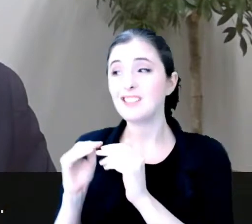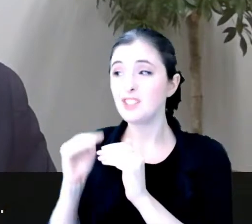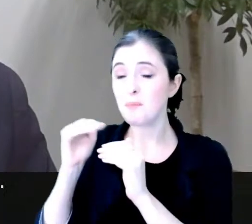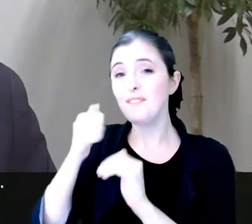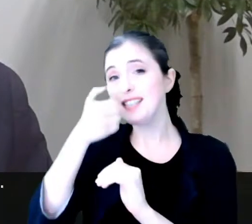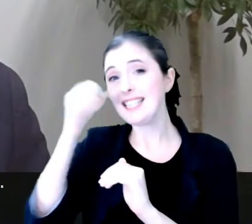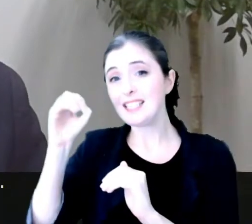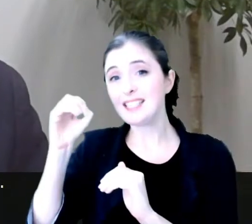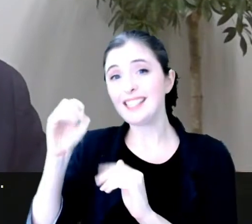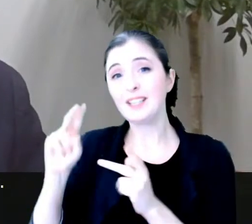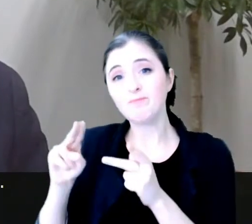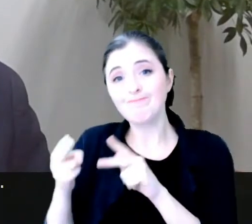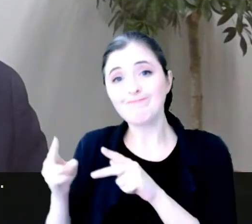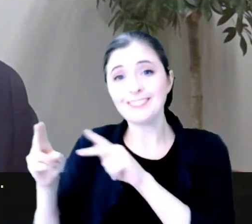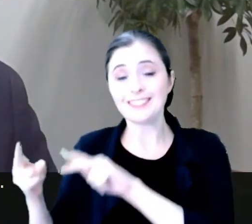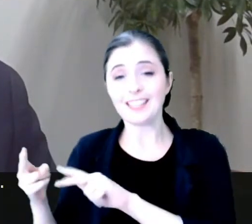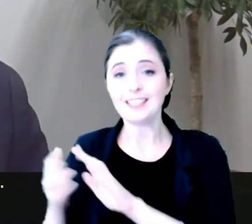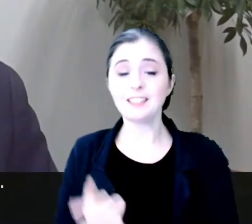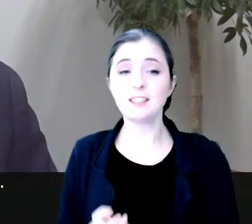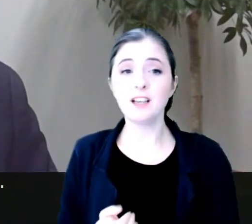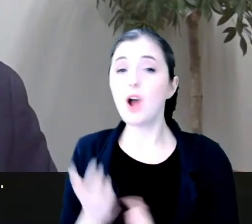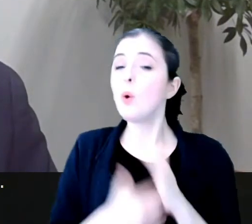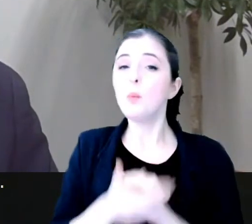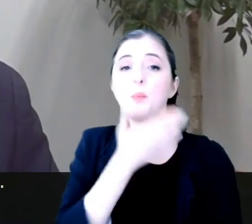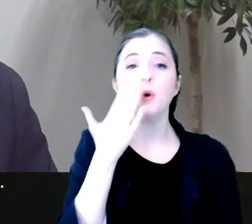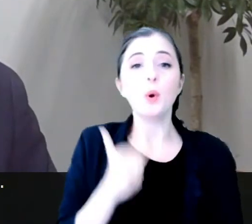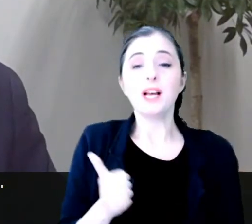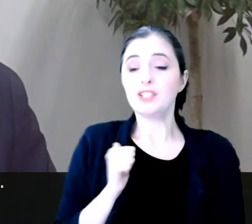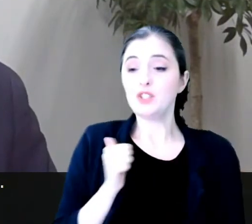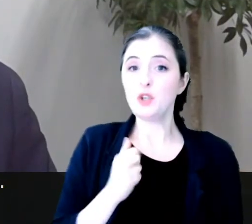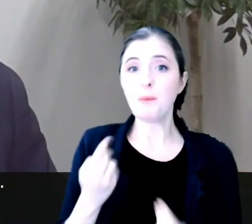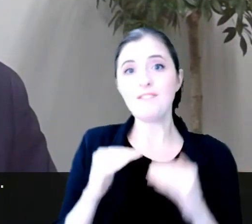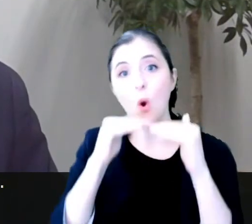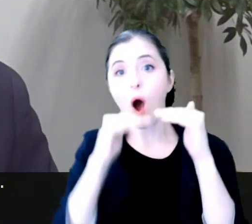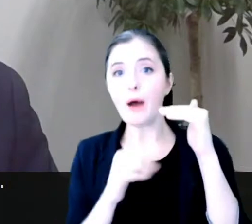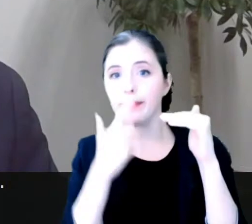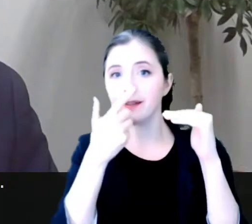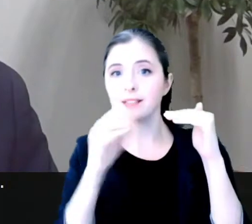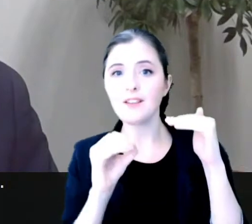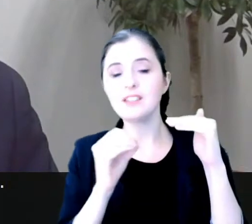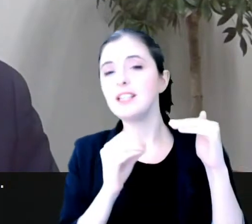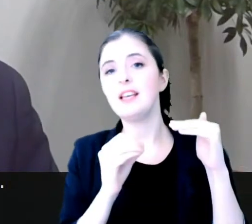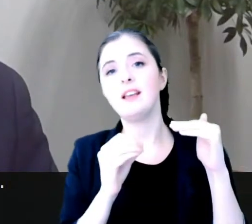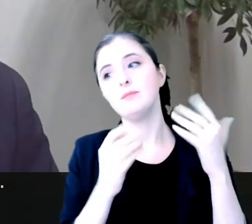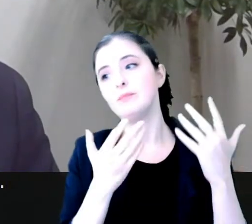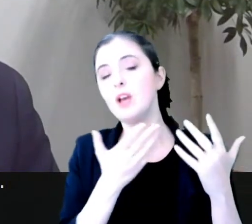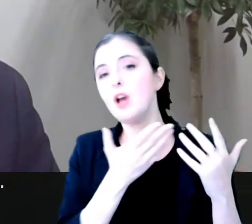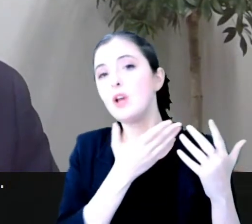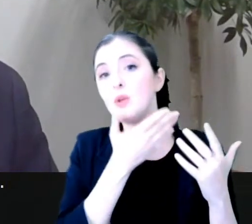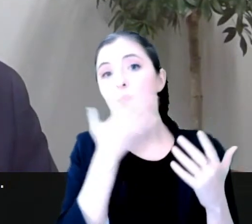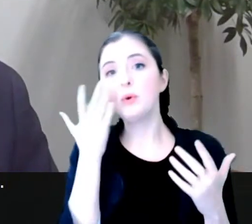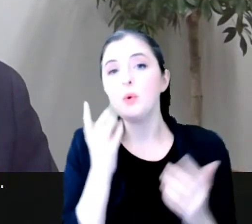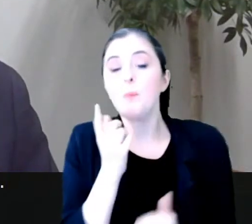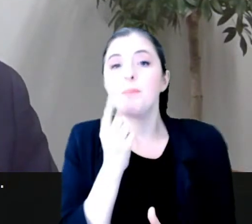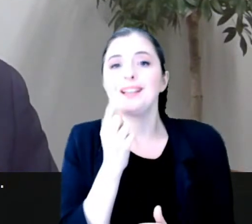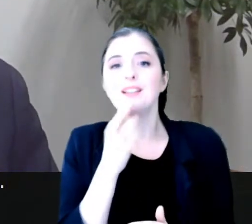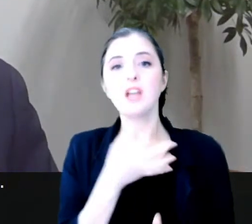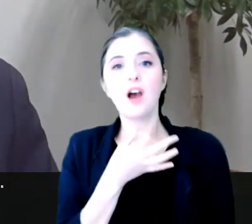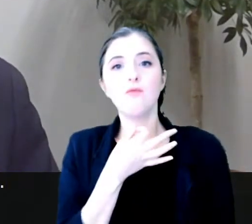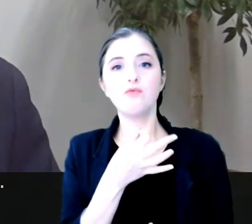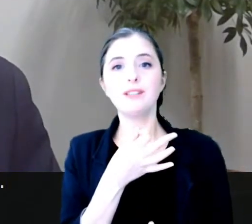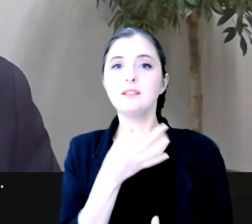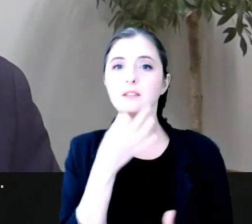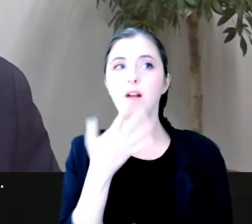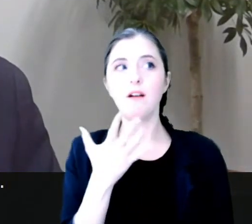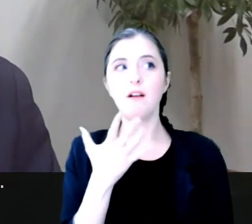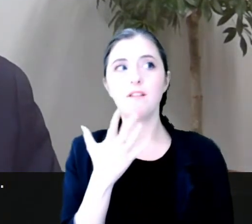so we can't assume if you're below the age of 70, you're not potentially at risk of getting serious consequences